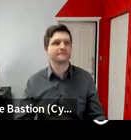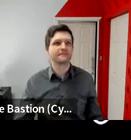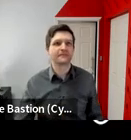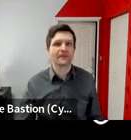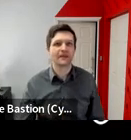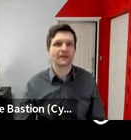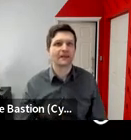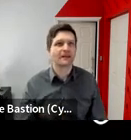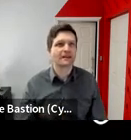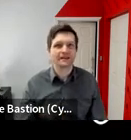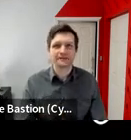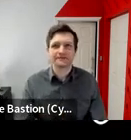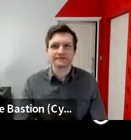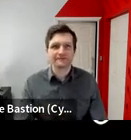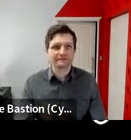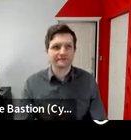next presenter.